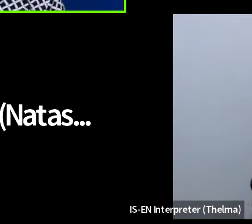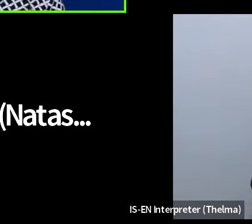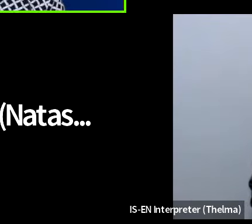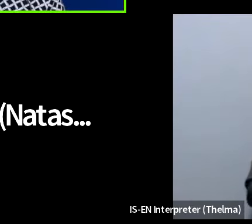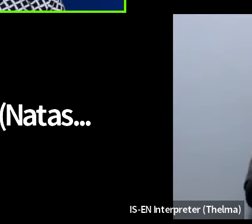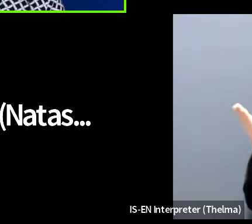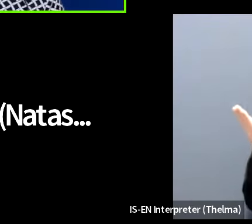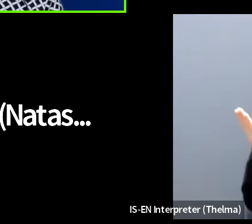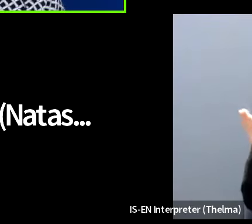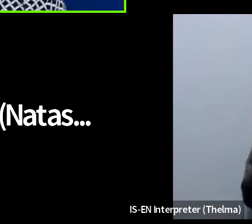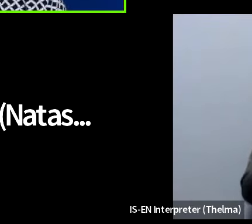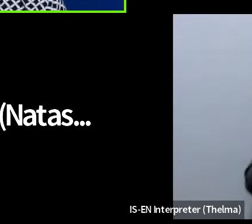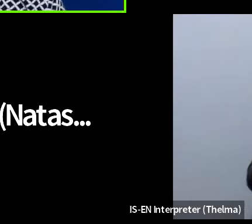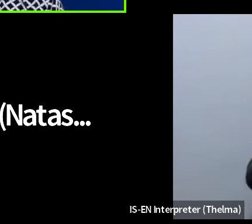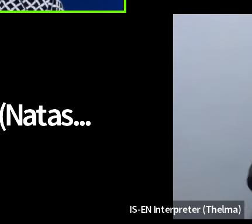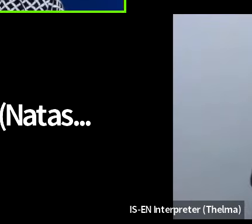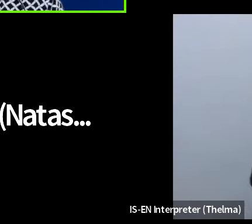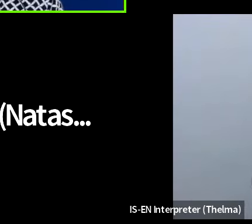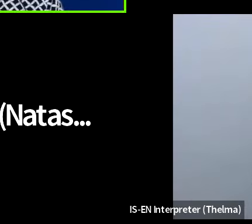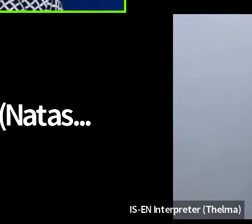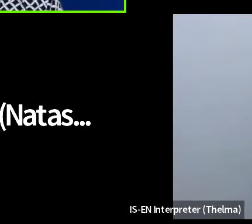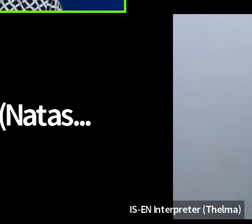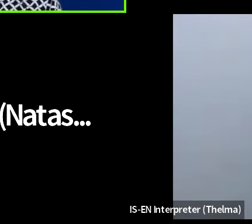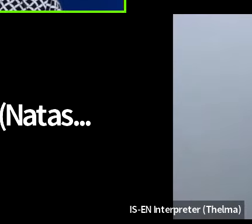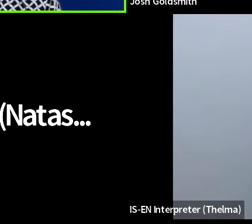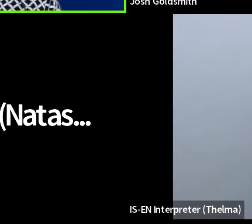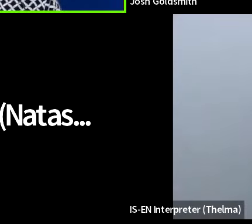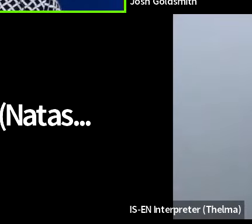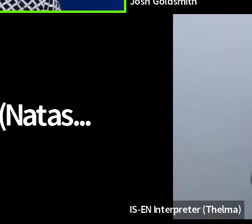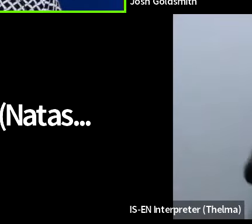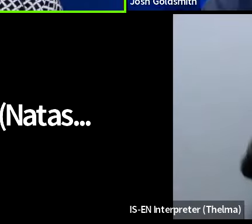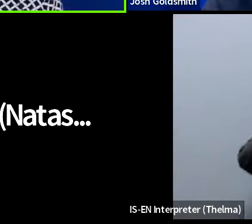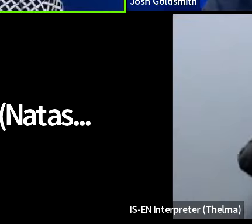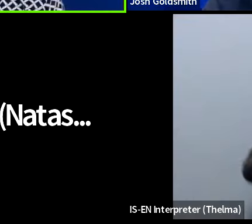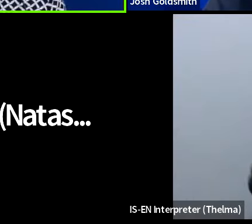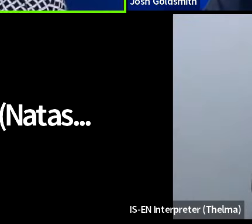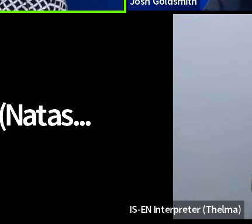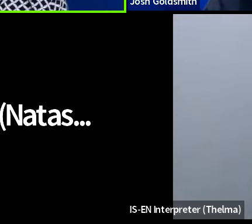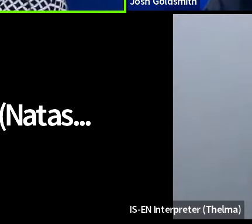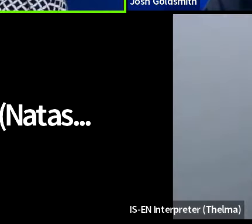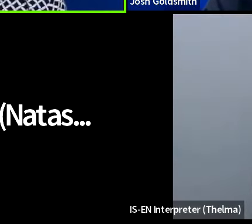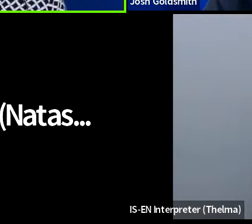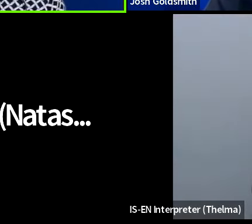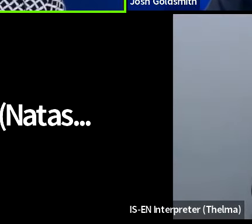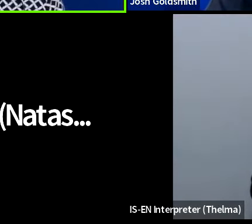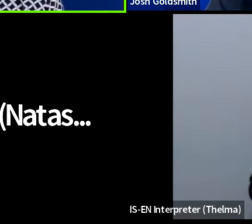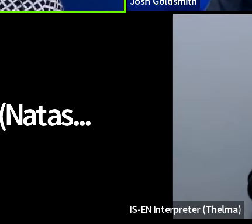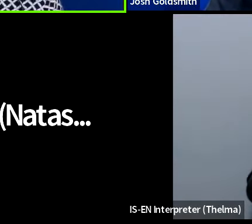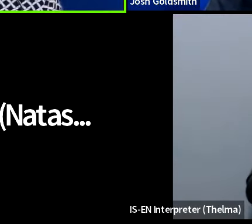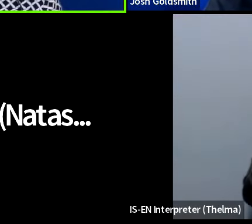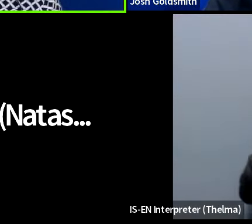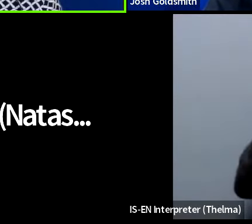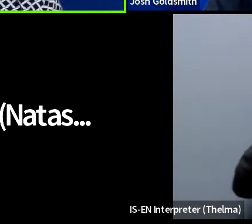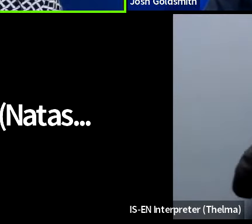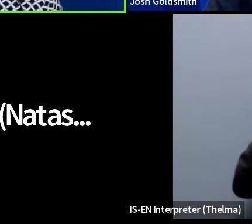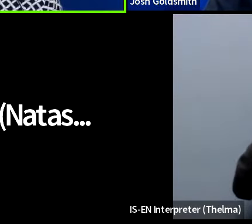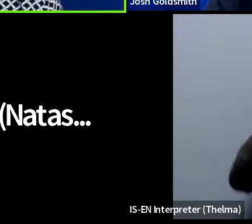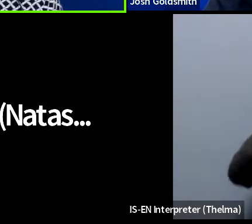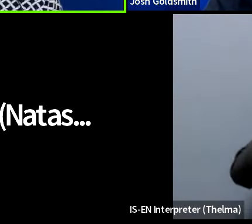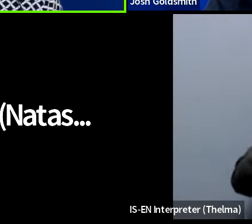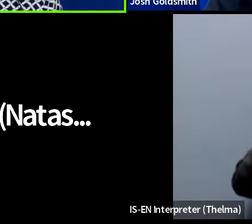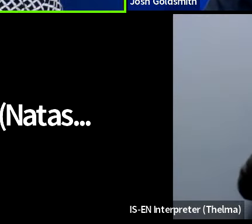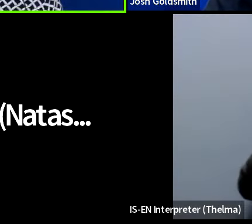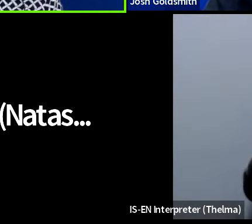So how did that go? Did you have enough time to do that? If you didn't, don't worry. Remember that we will